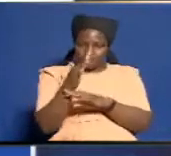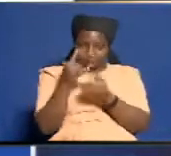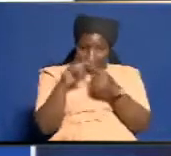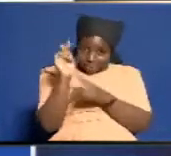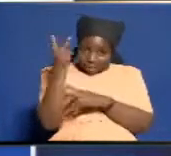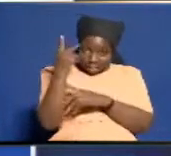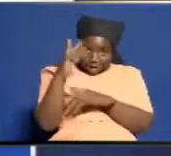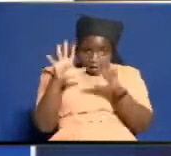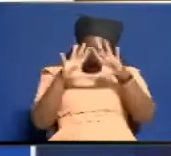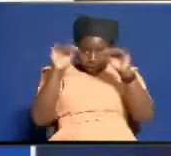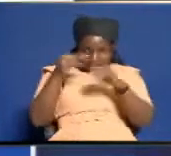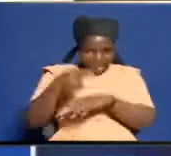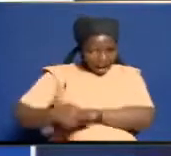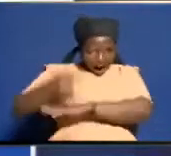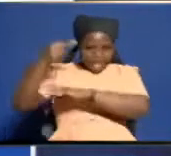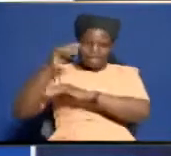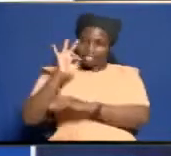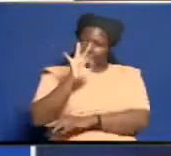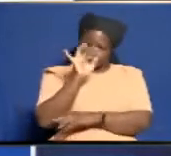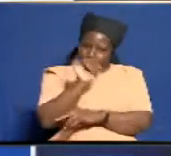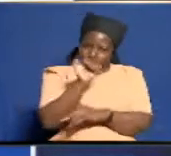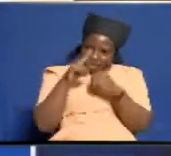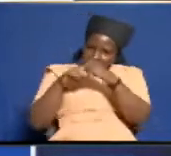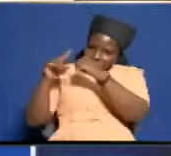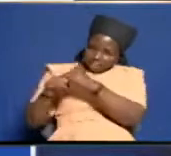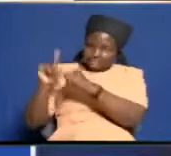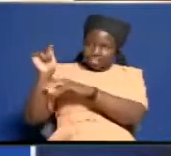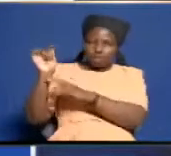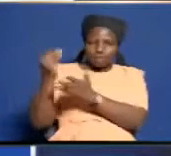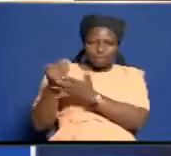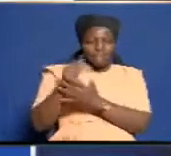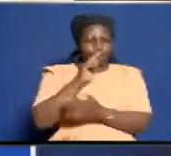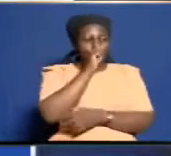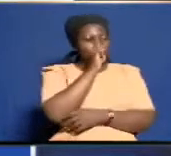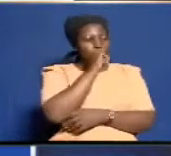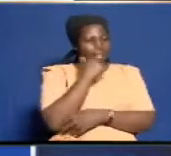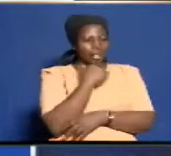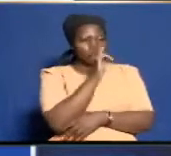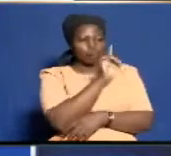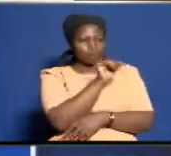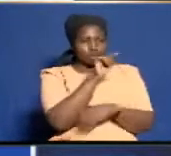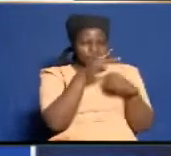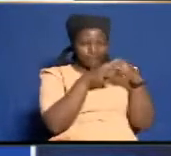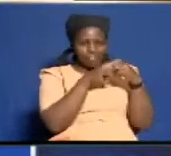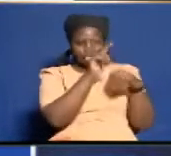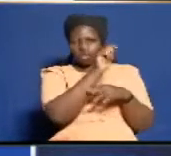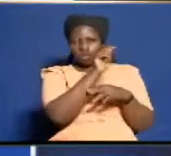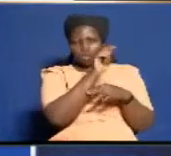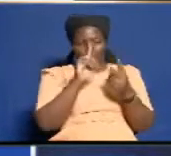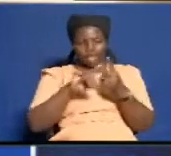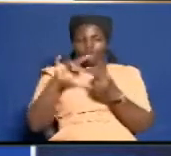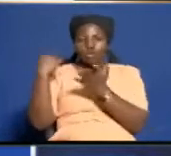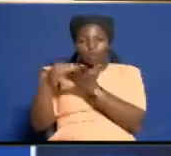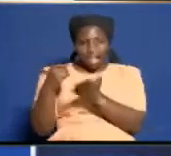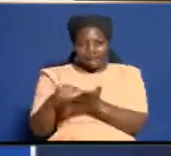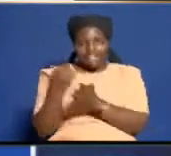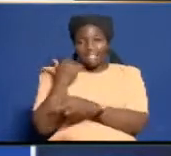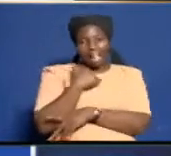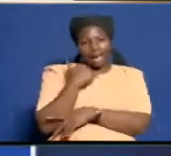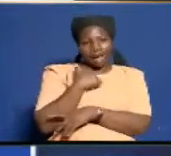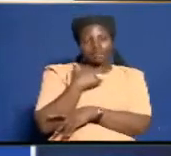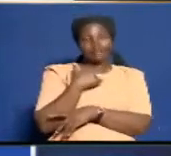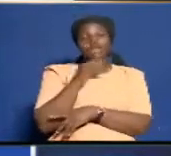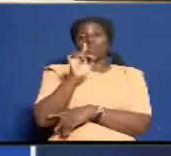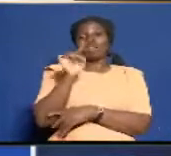at 3.66 trillion shillings. Tanzania had a budget of 1.7 trillion shillings, while Uganda presented a budget